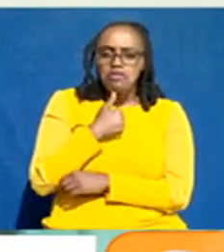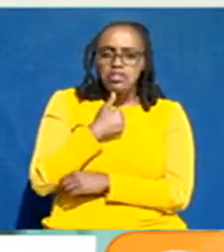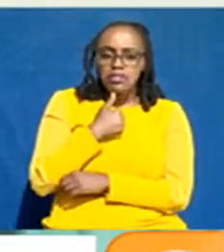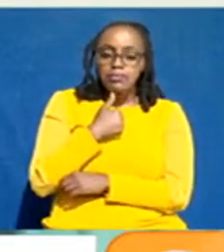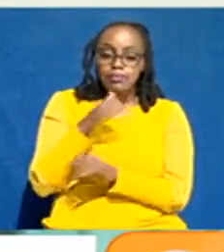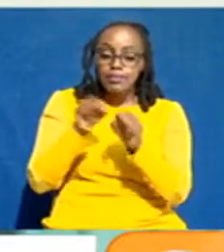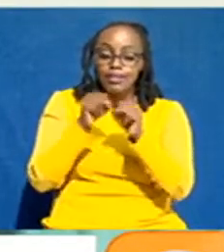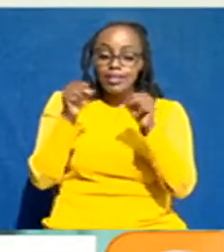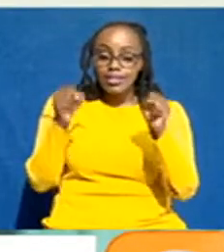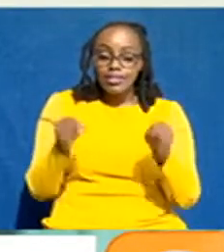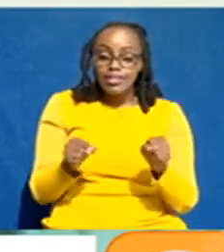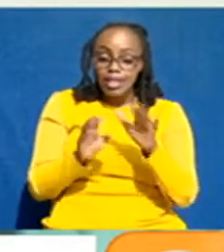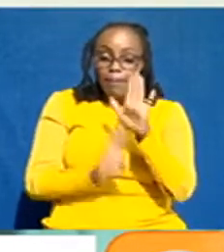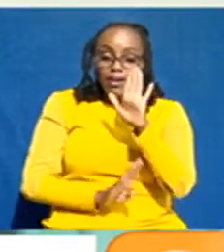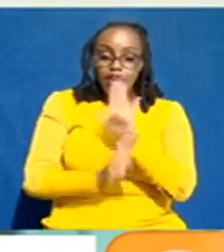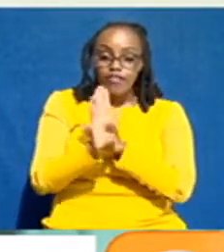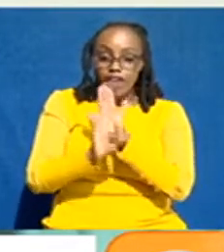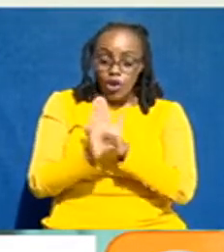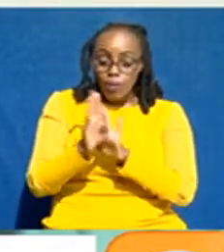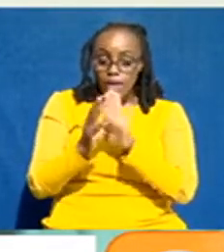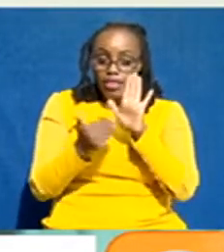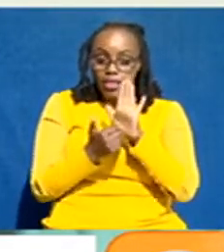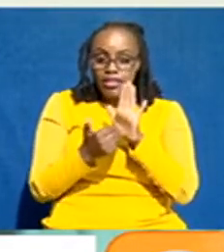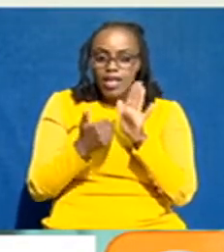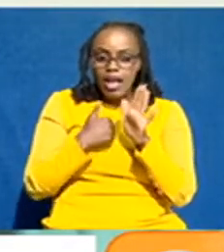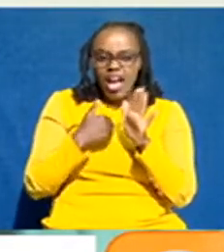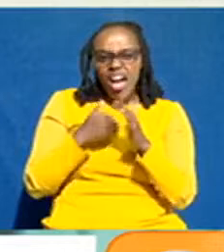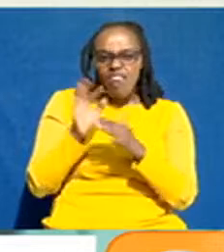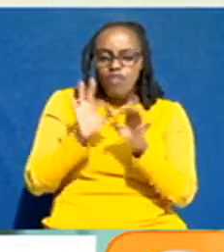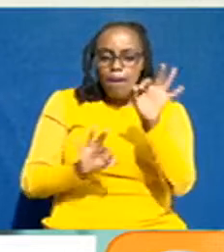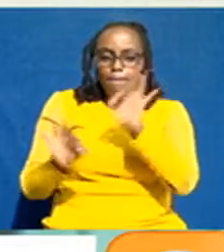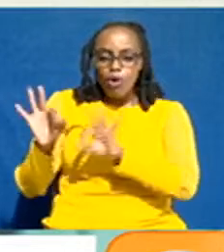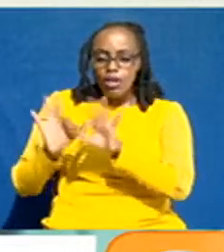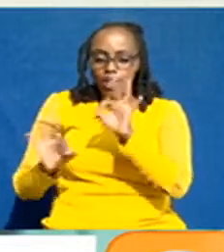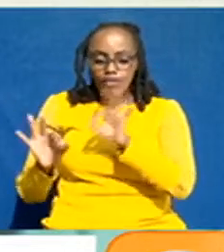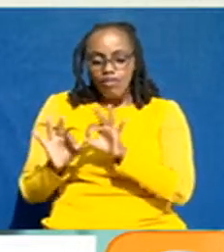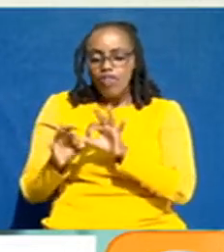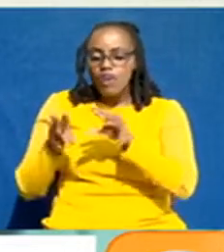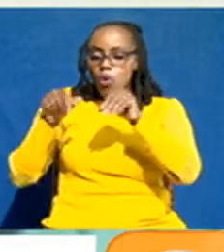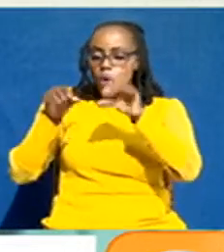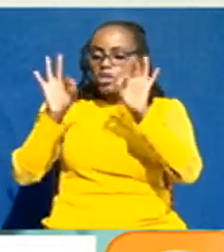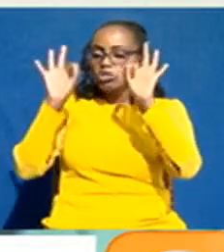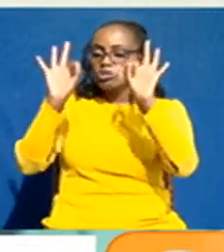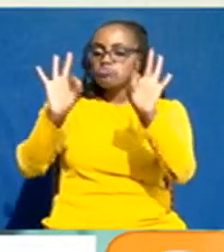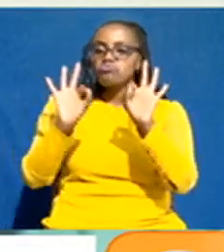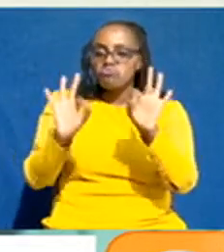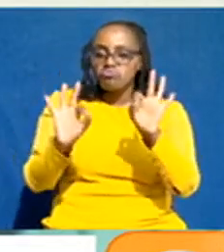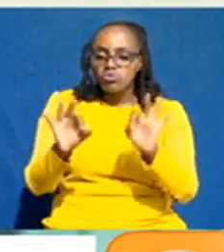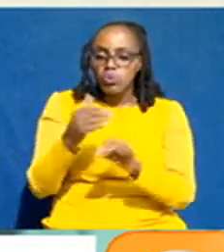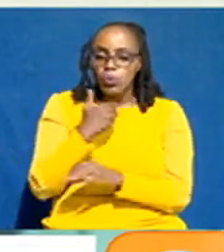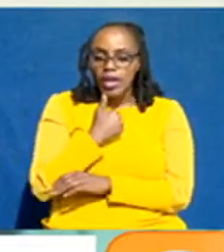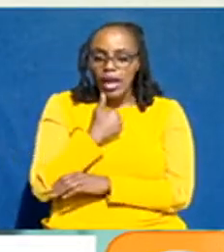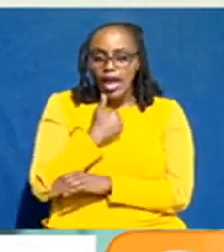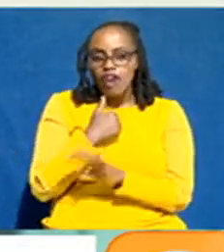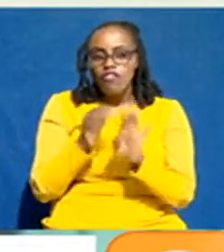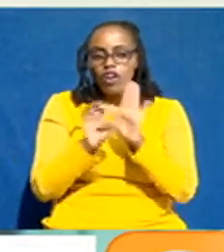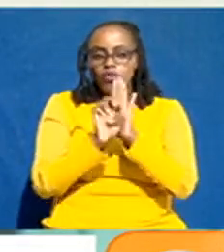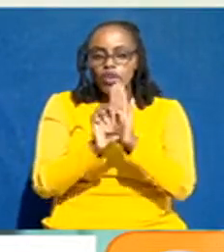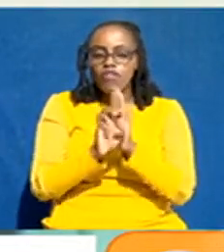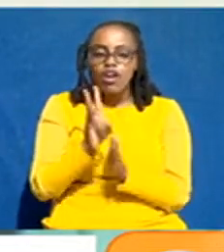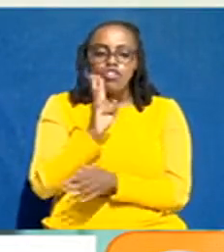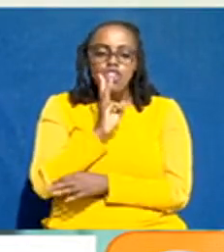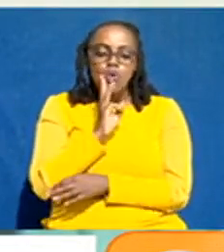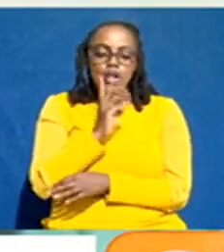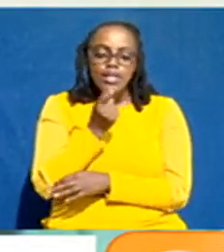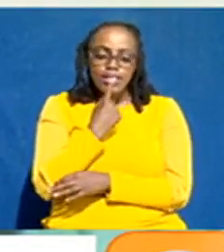the systems developed here are quite modern, state of the art, with, like, now the water